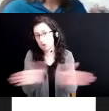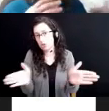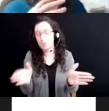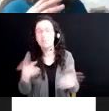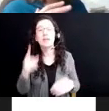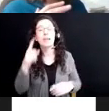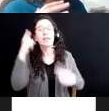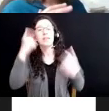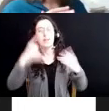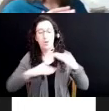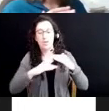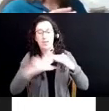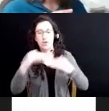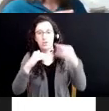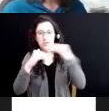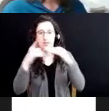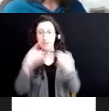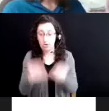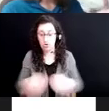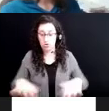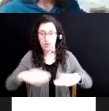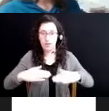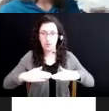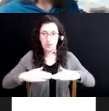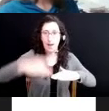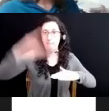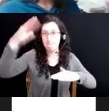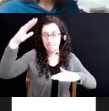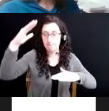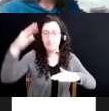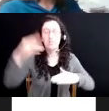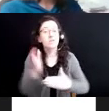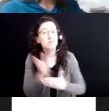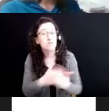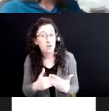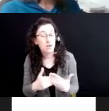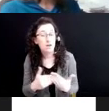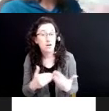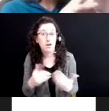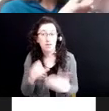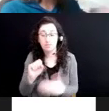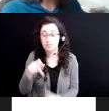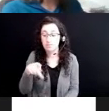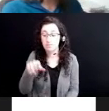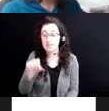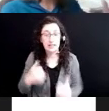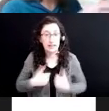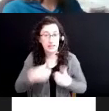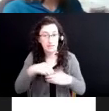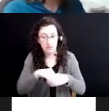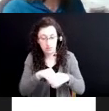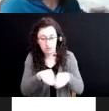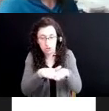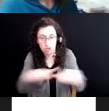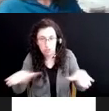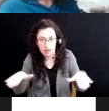that some species are living low in the ground in the leaf litter. So the leaf litter is